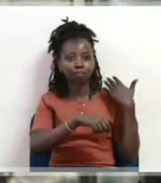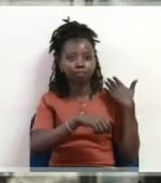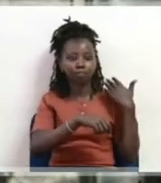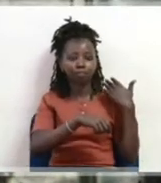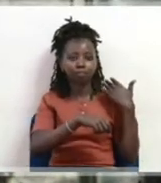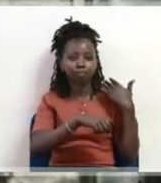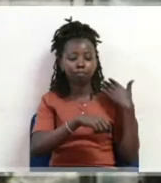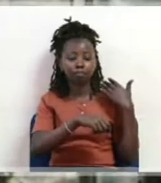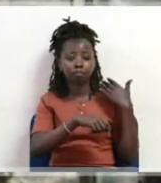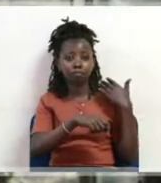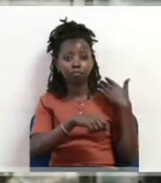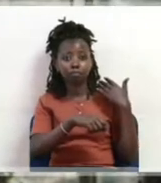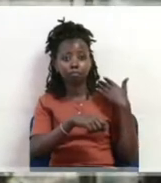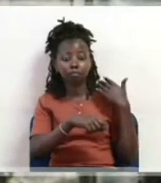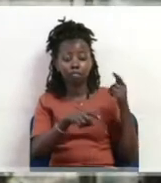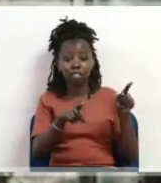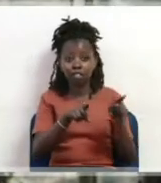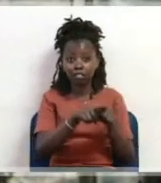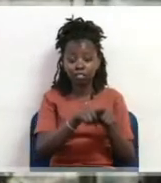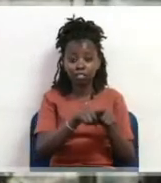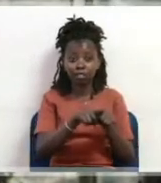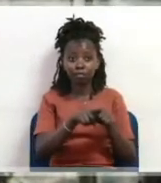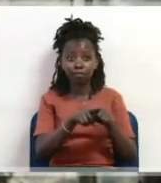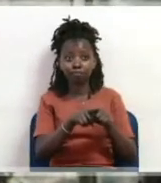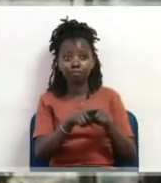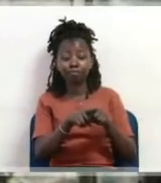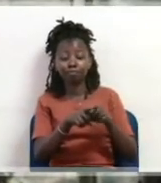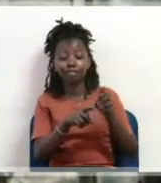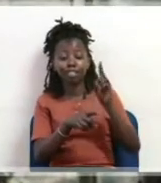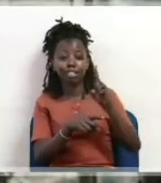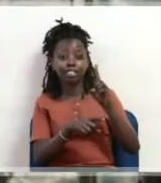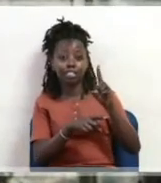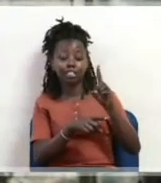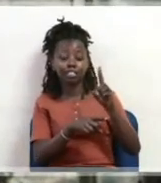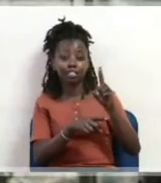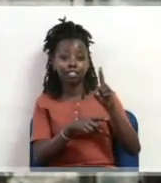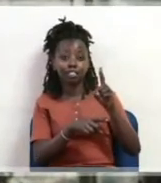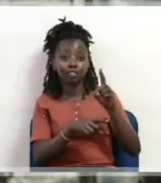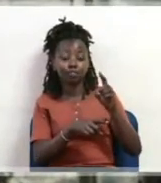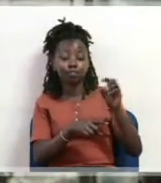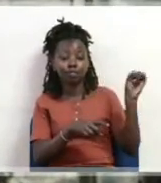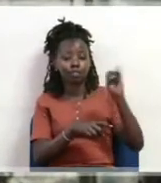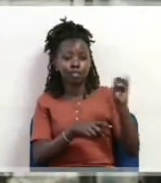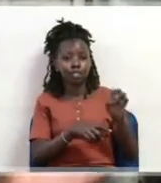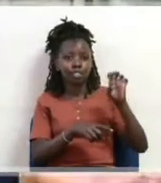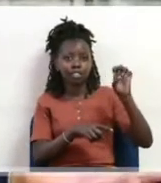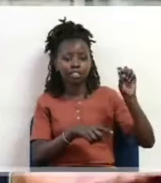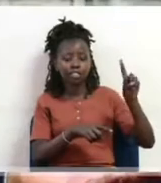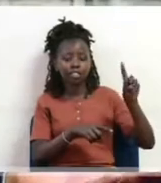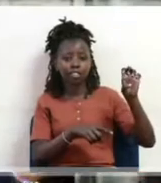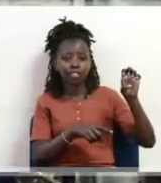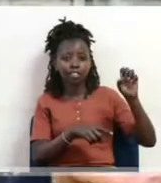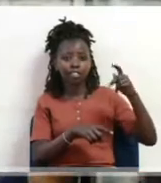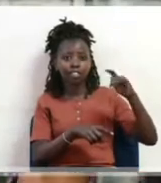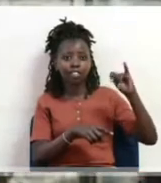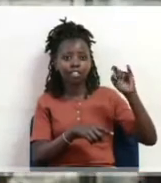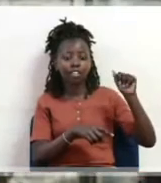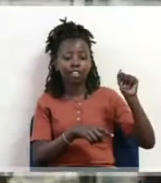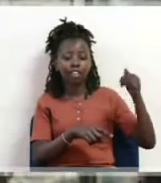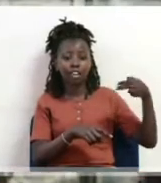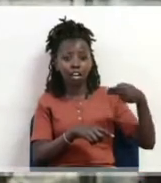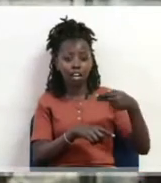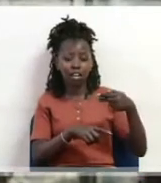How about Zedekiah's in his time? Wickedness and finally the destruction